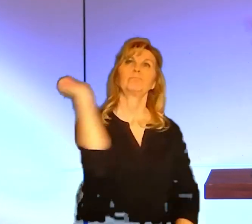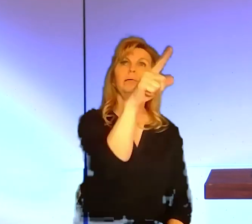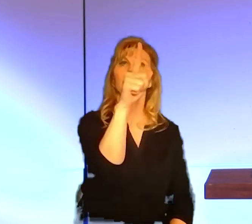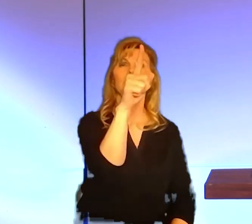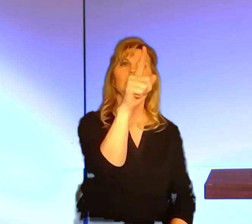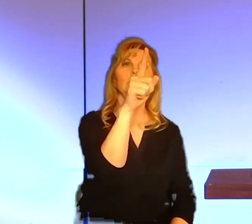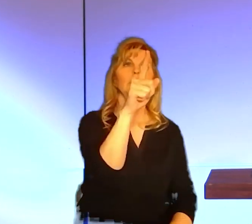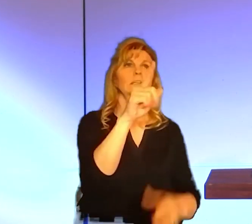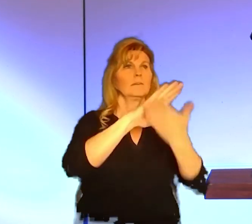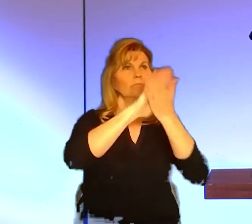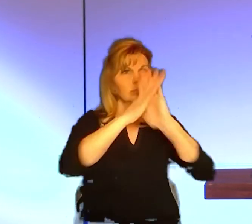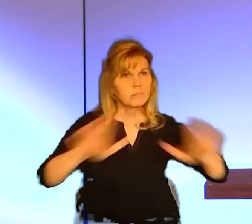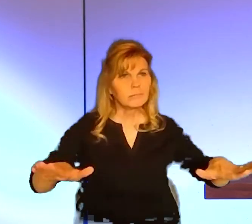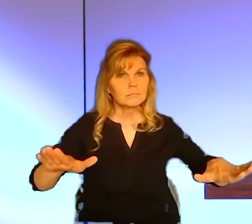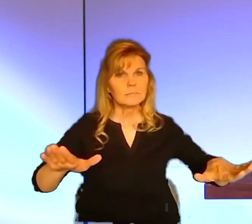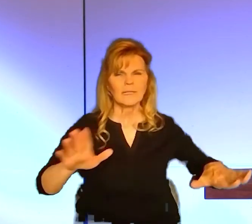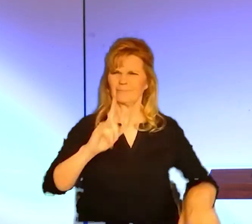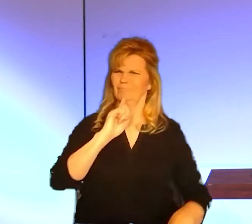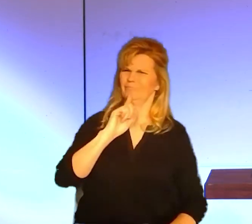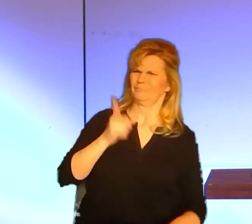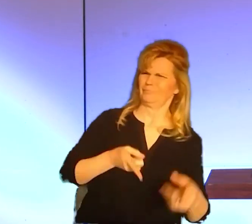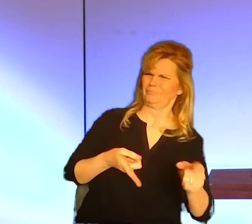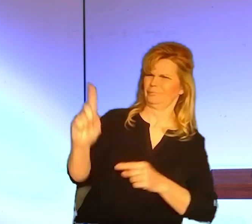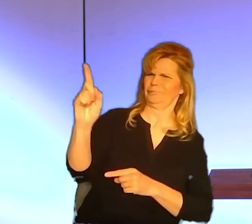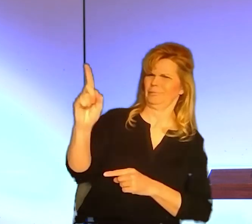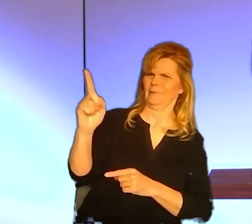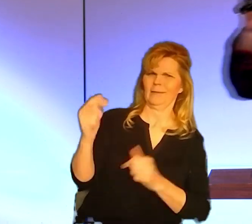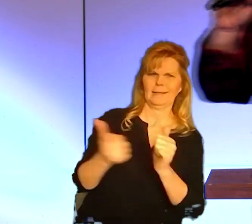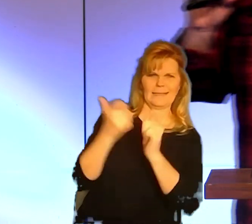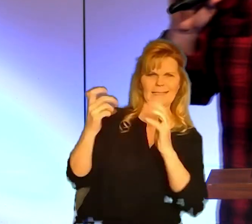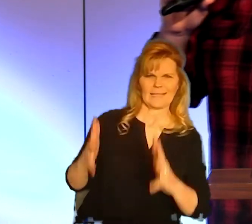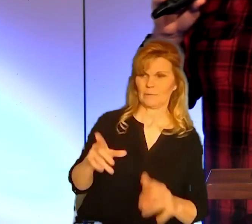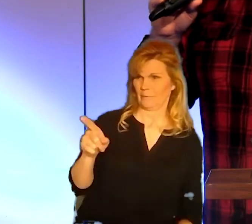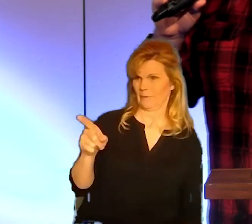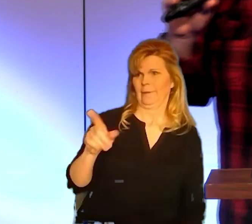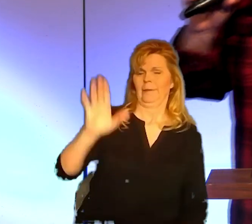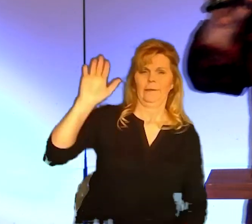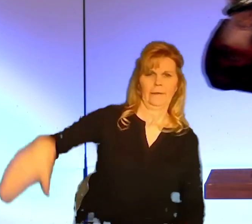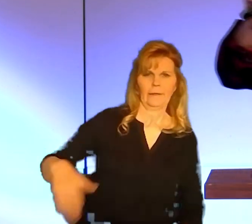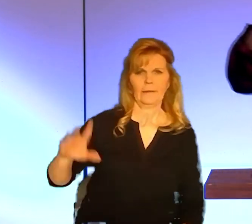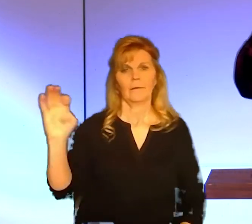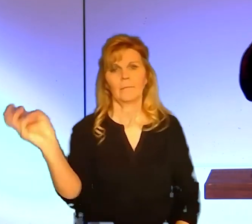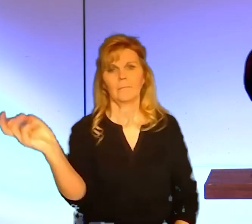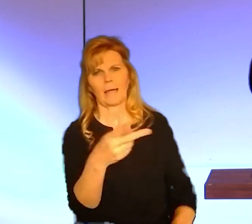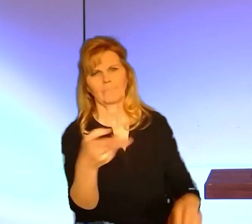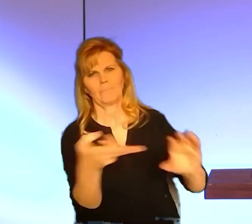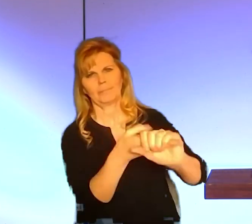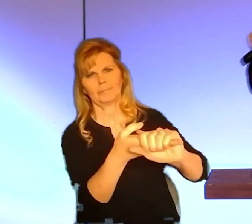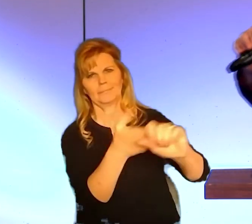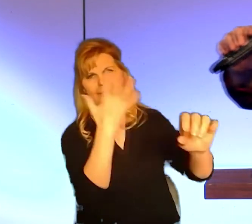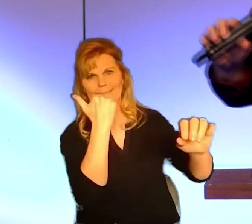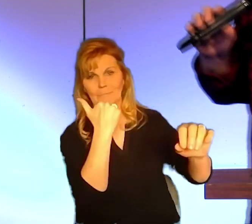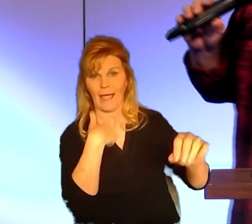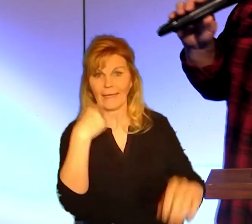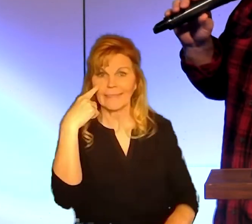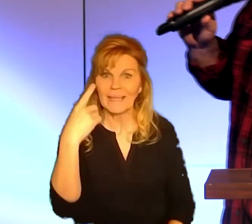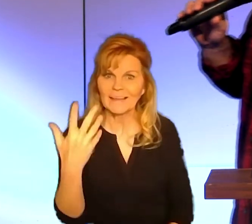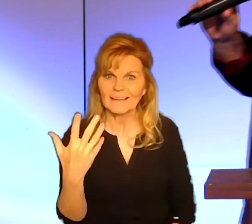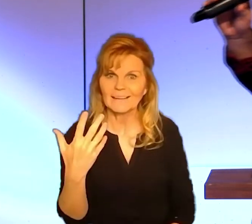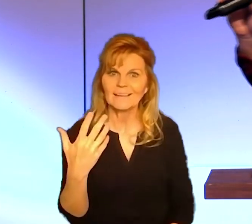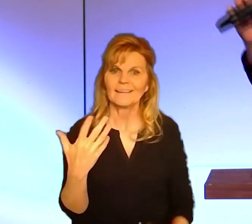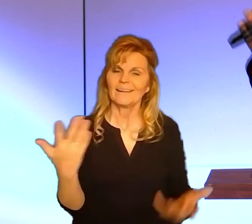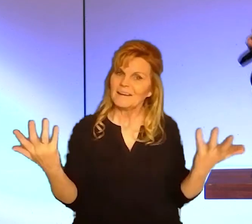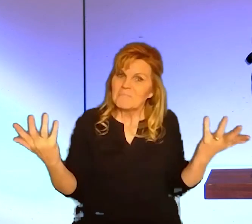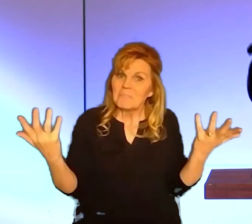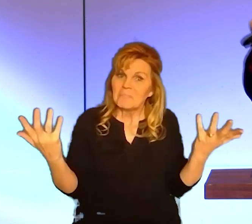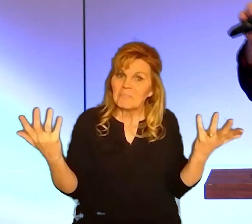he rebukes them and then he like, I think he just went like back to sleep. Like, dudes, I